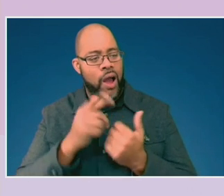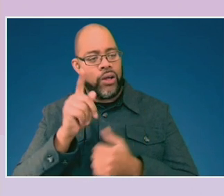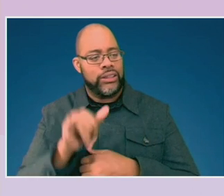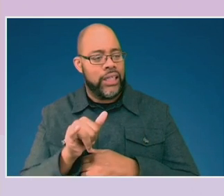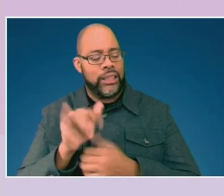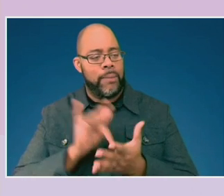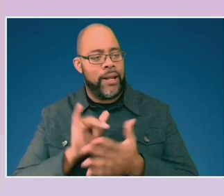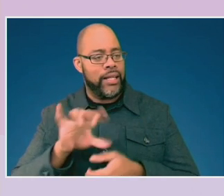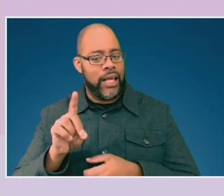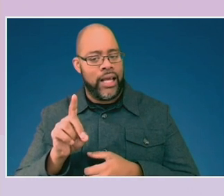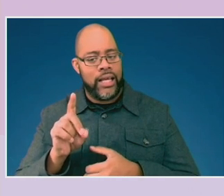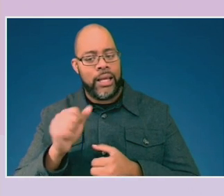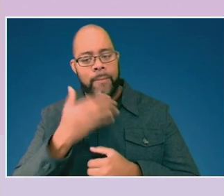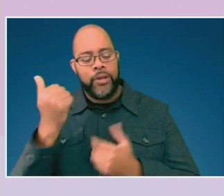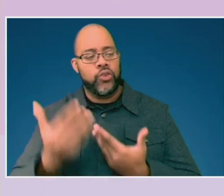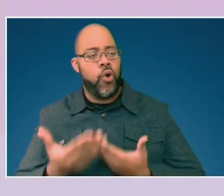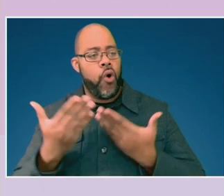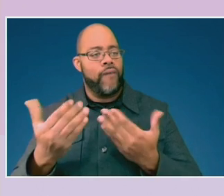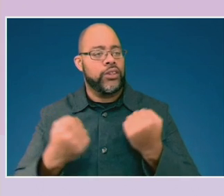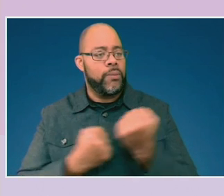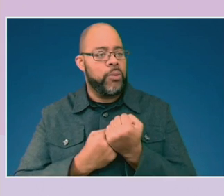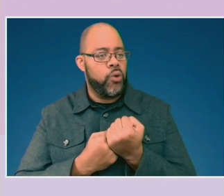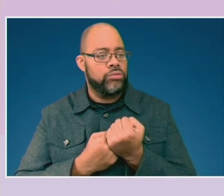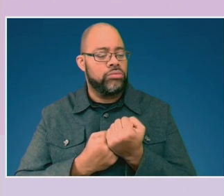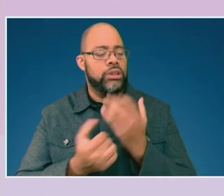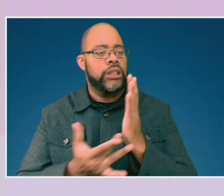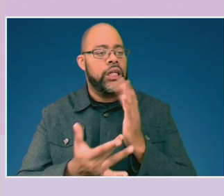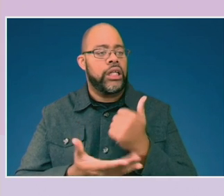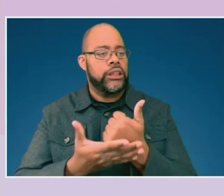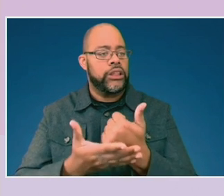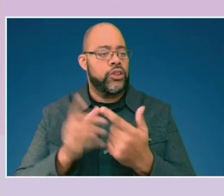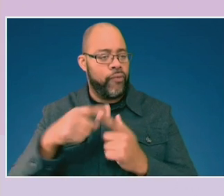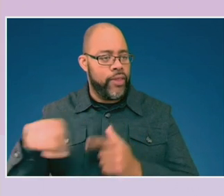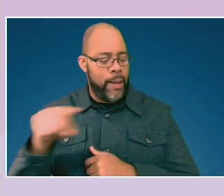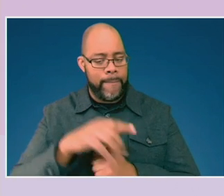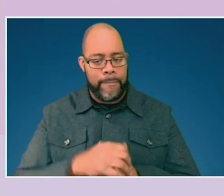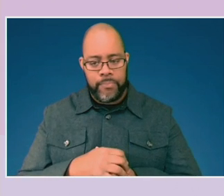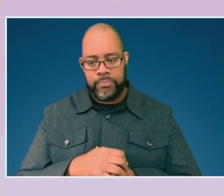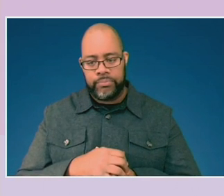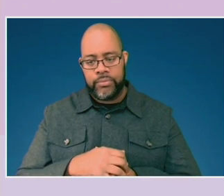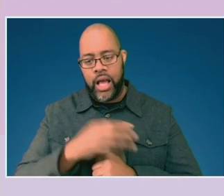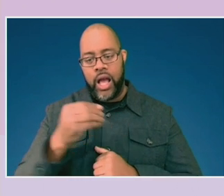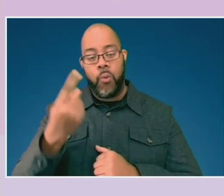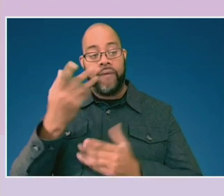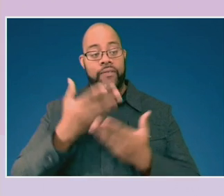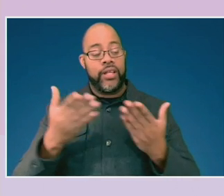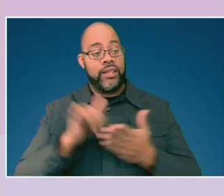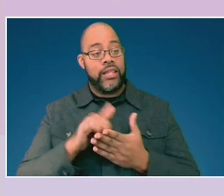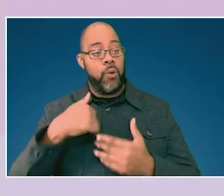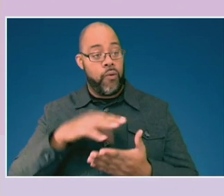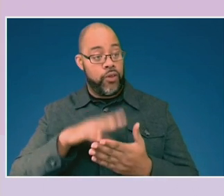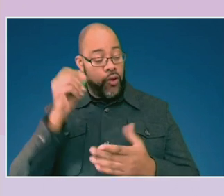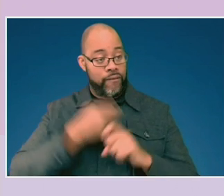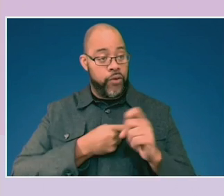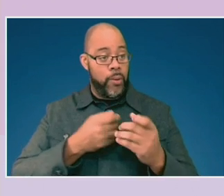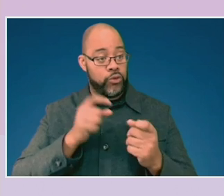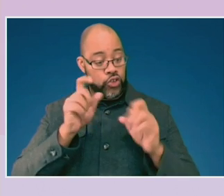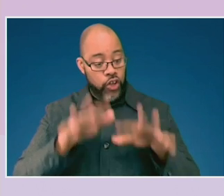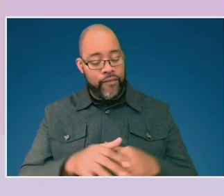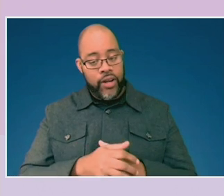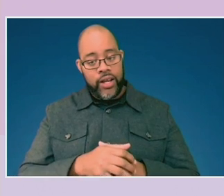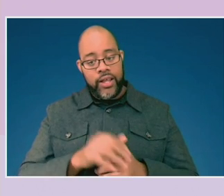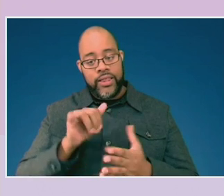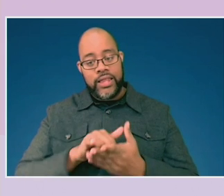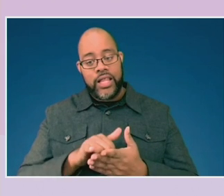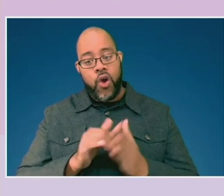can best offer support and technical assistance to them. And one of the things that we learned from the survey is that